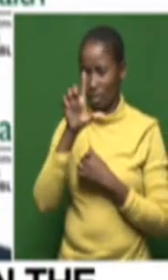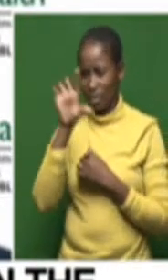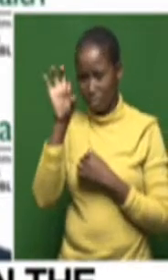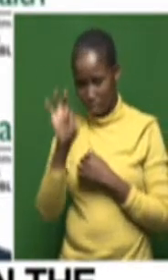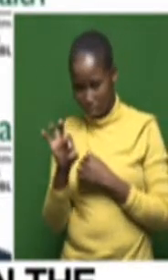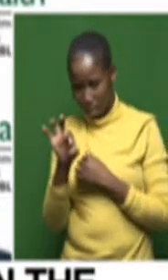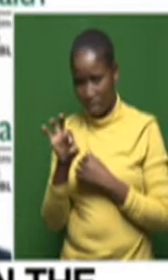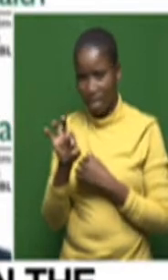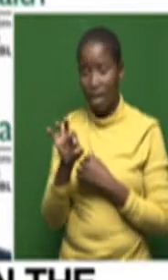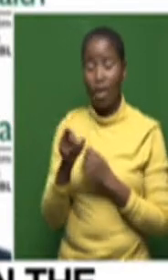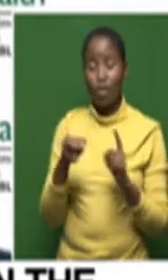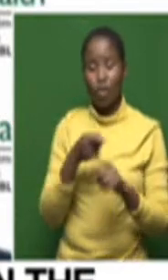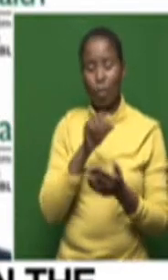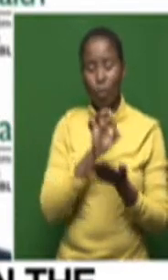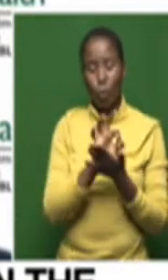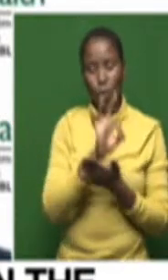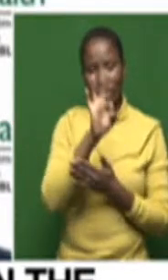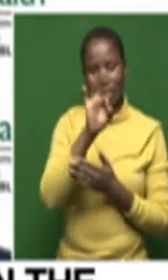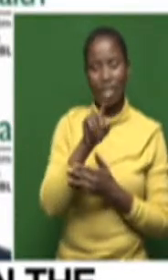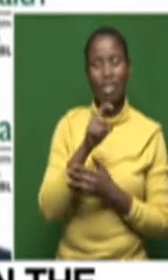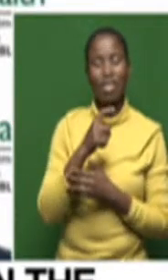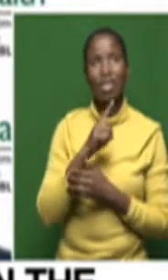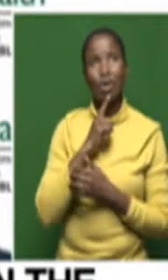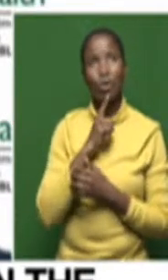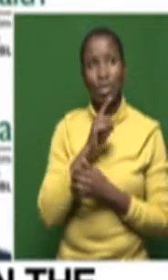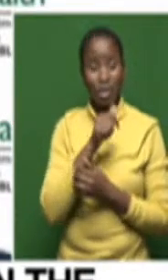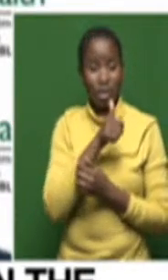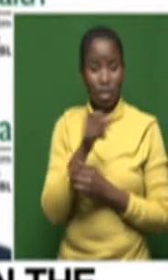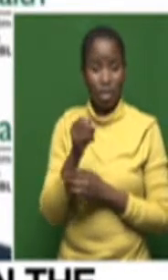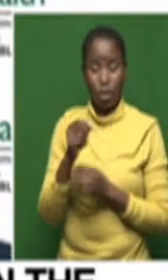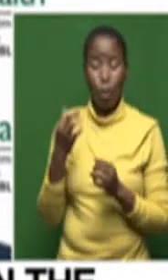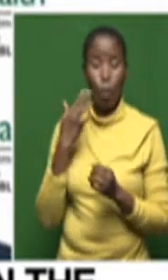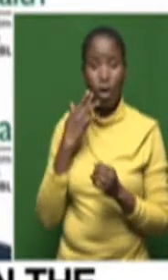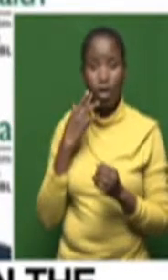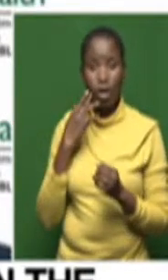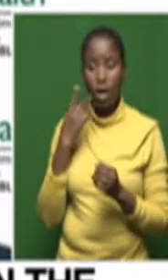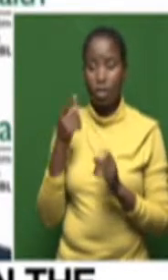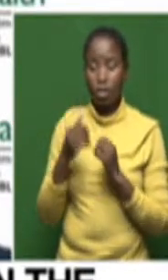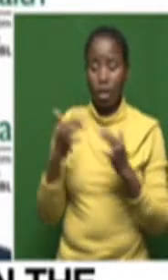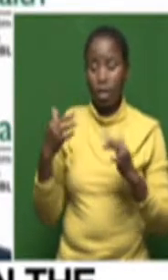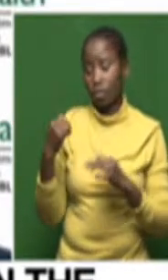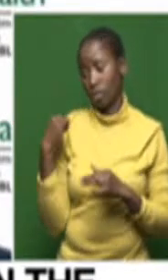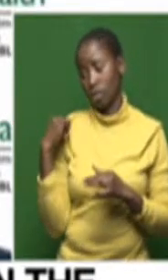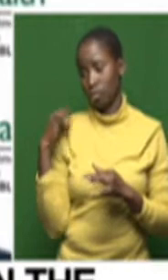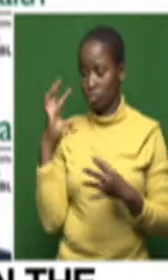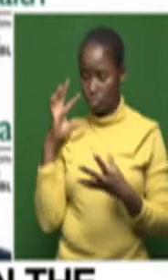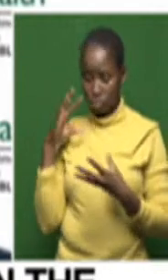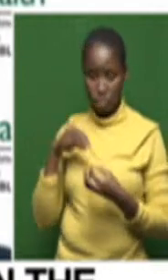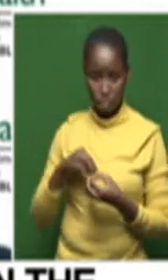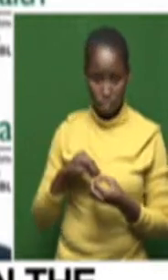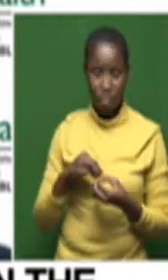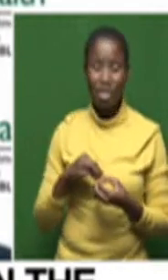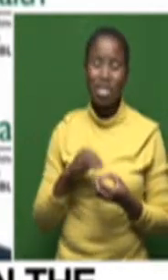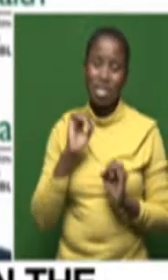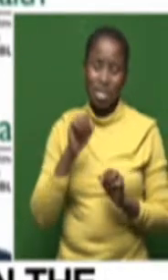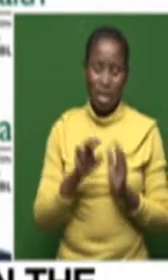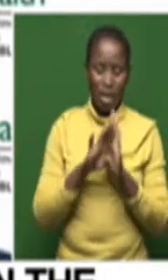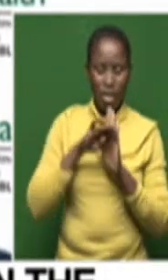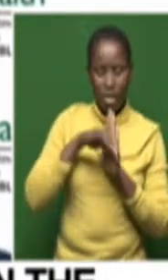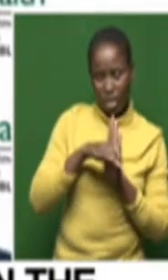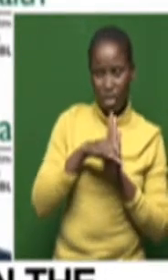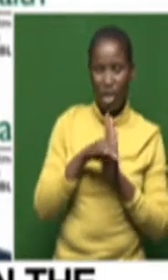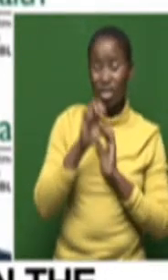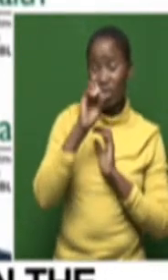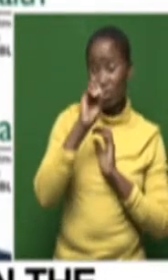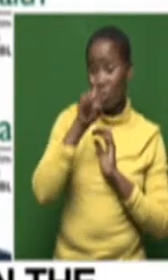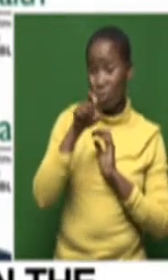an average of 13,600 as of yesterday. It's a small reduction, 0.7%, but